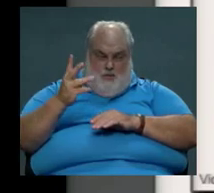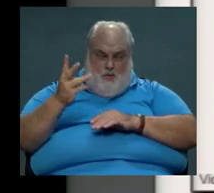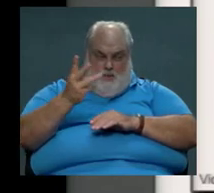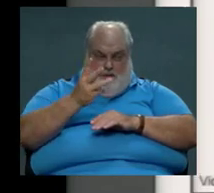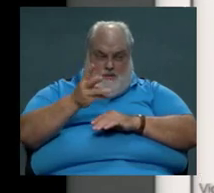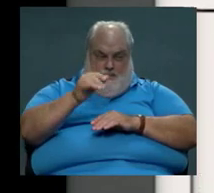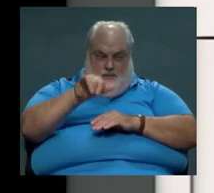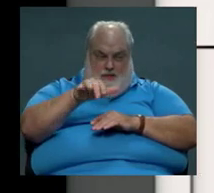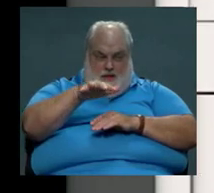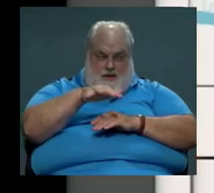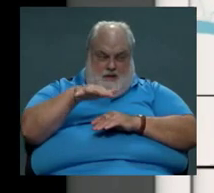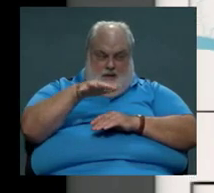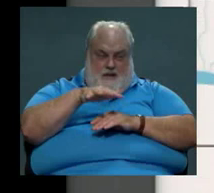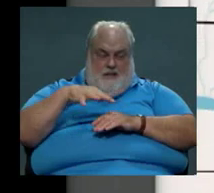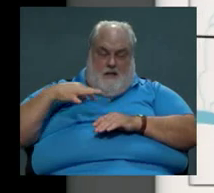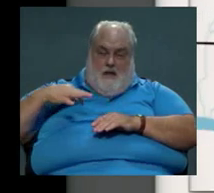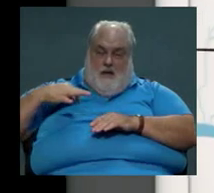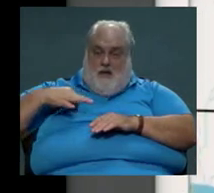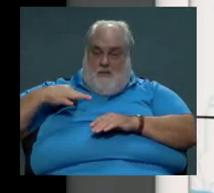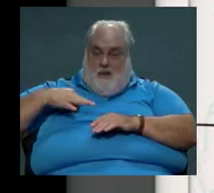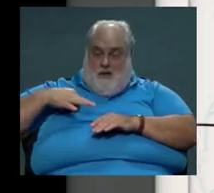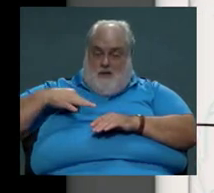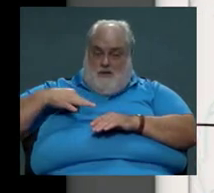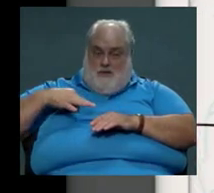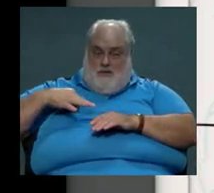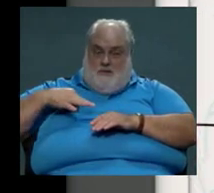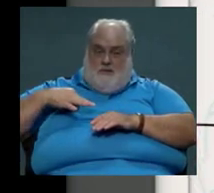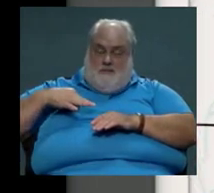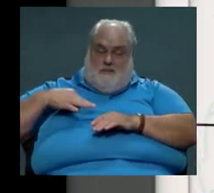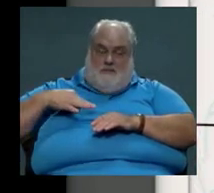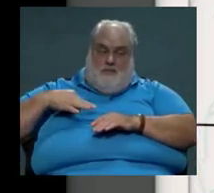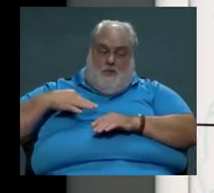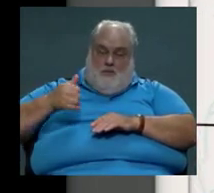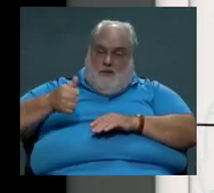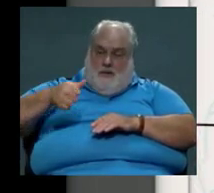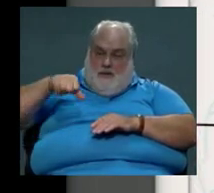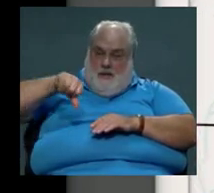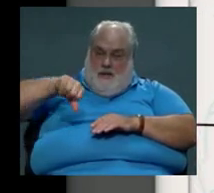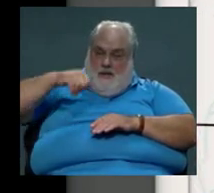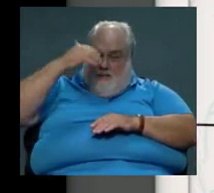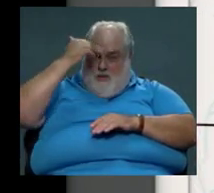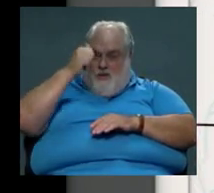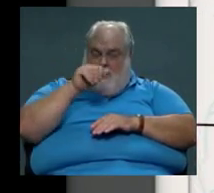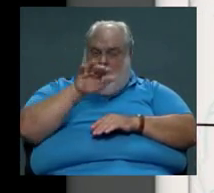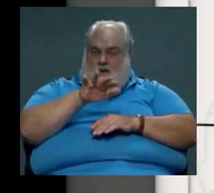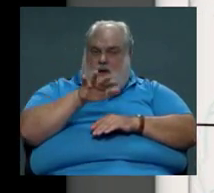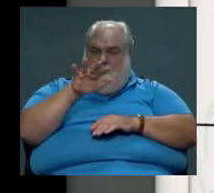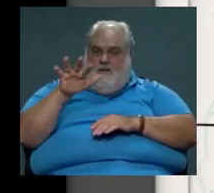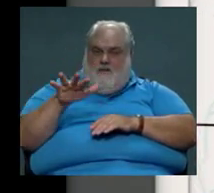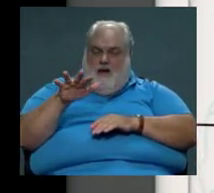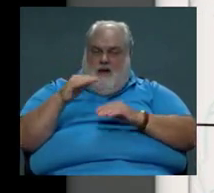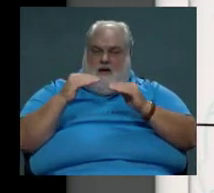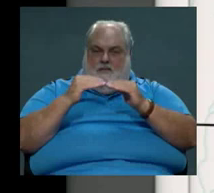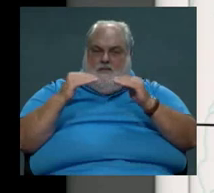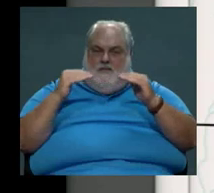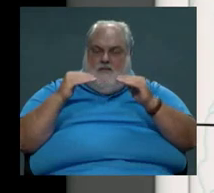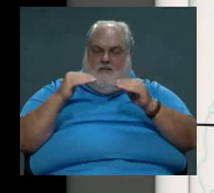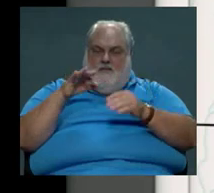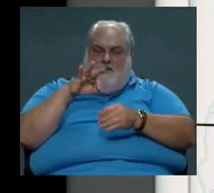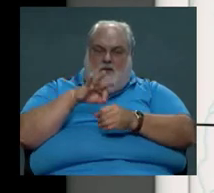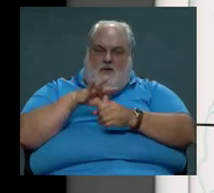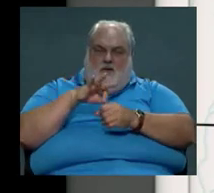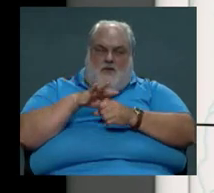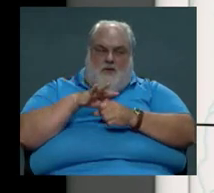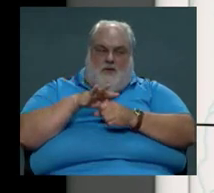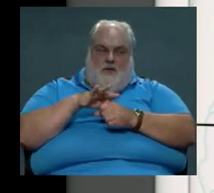that. What this application was that was denied because of a 5-5 vote, the Planning Commission was,